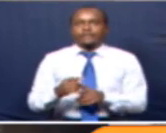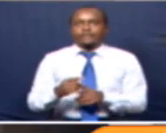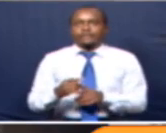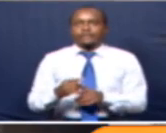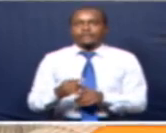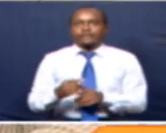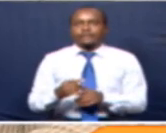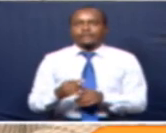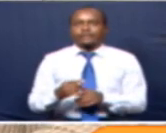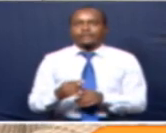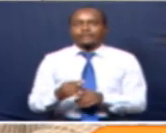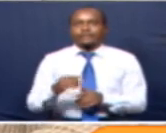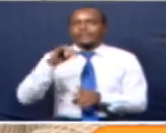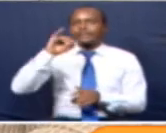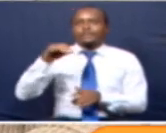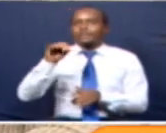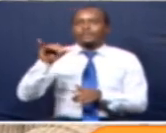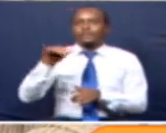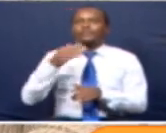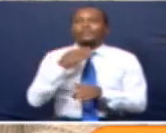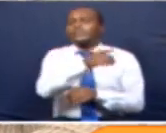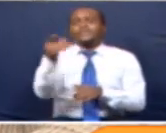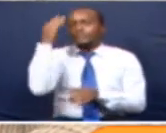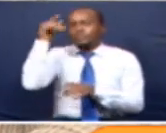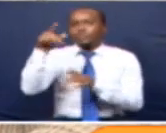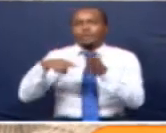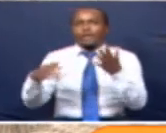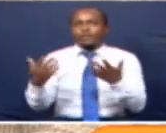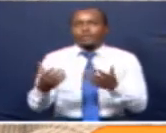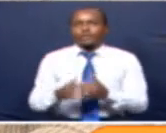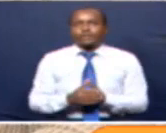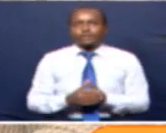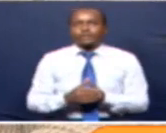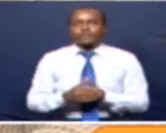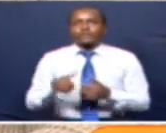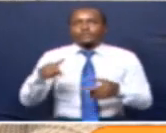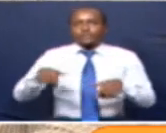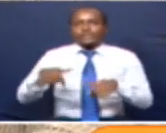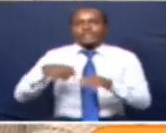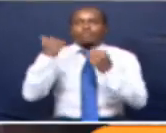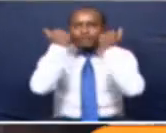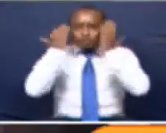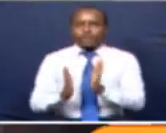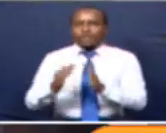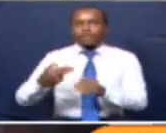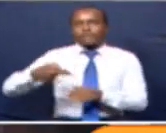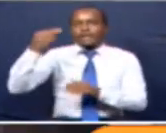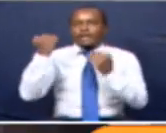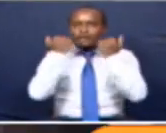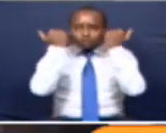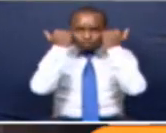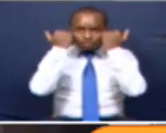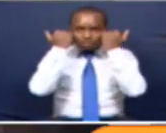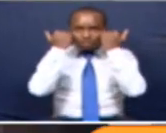would we want to be known to the general public? Because today I'm an advocate of the High Court. She is an advocate of the High Court, as is